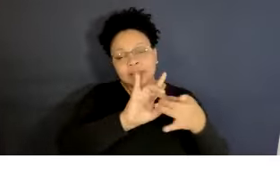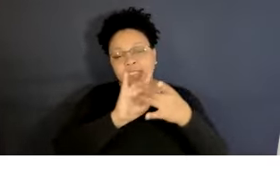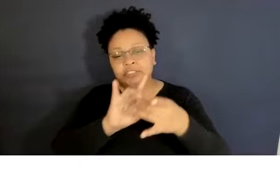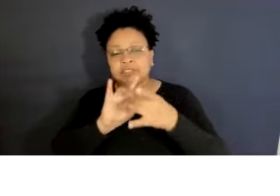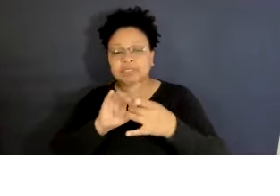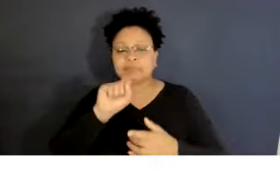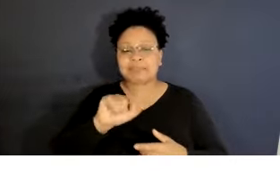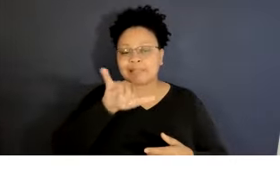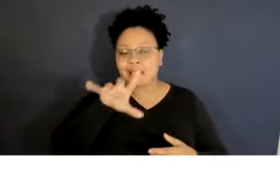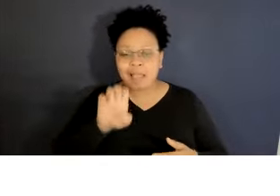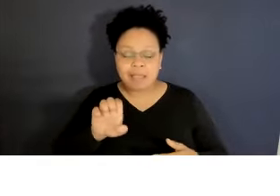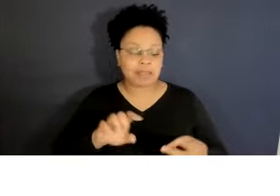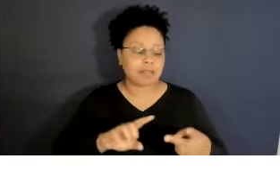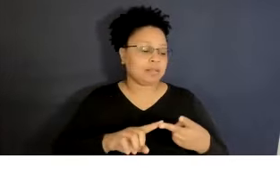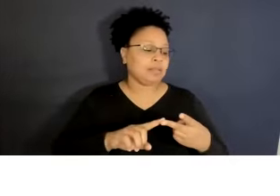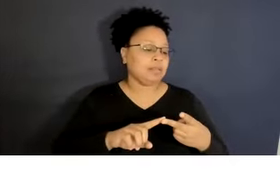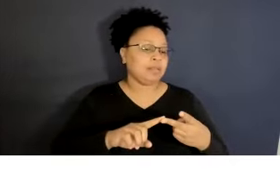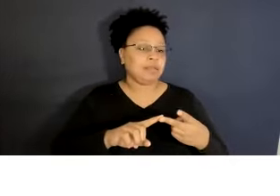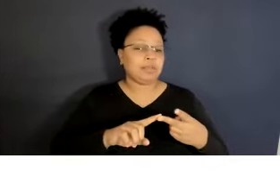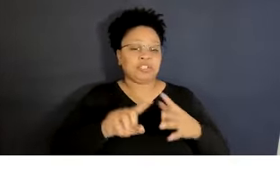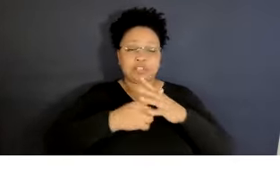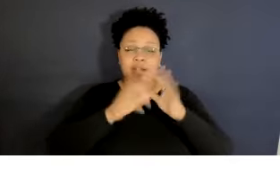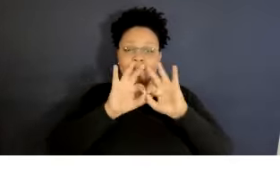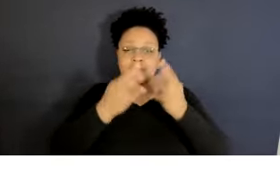to start a family or even